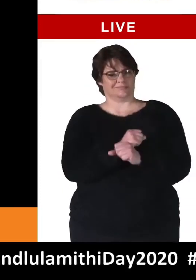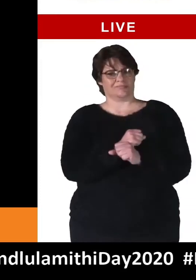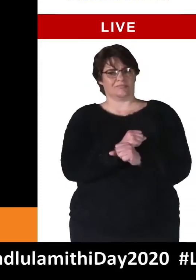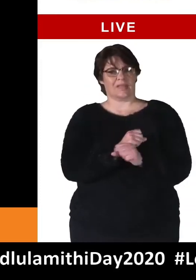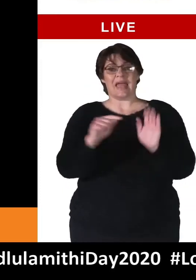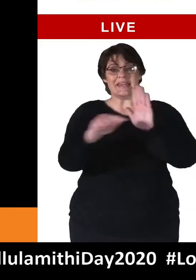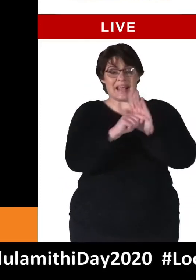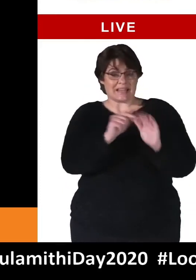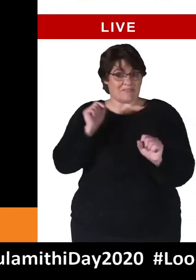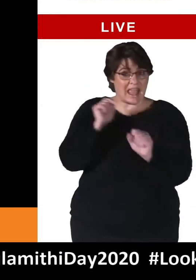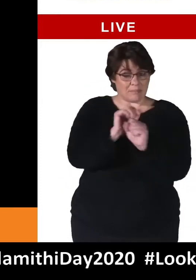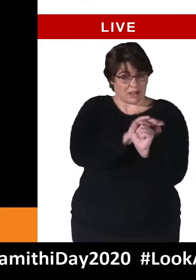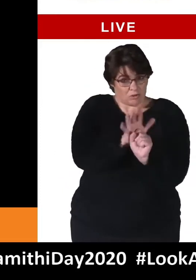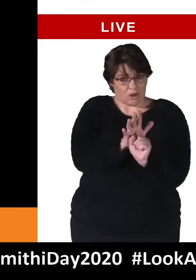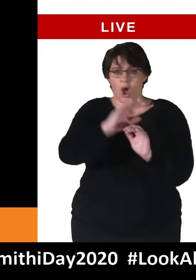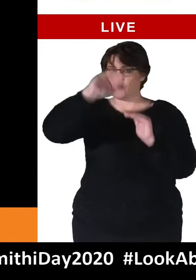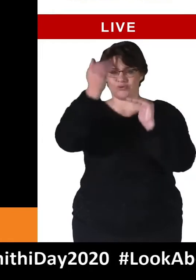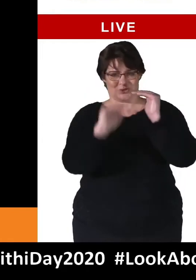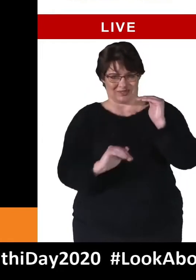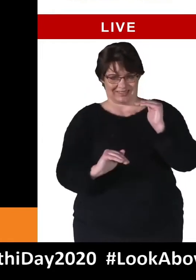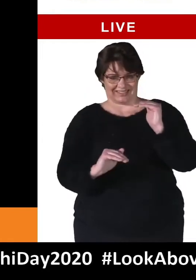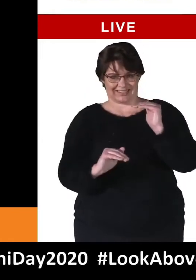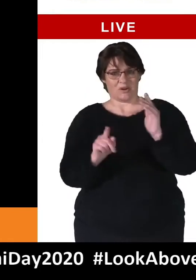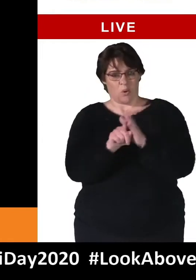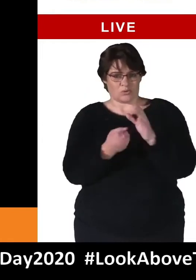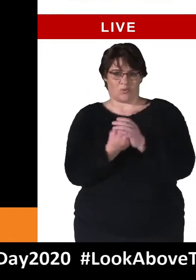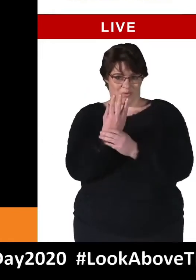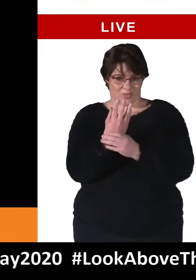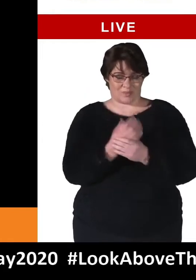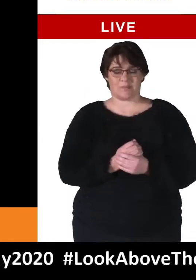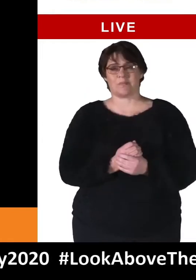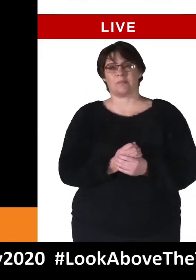reduce the negative impact of COVID-19 and growth,